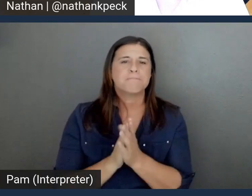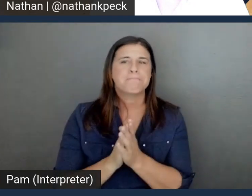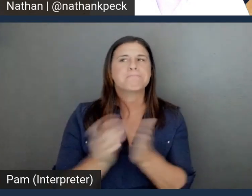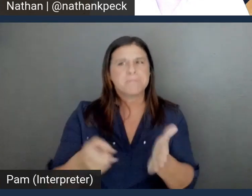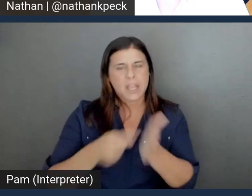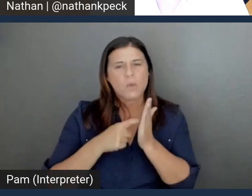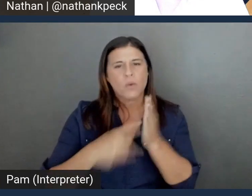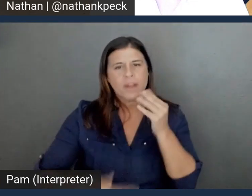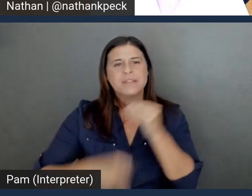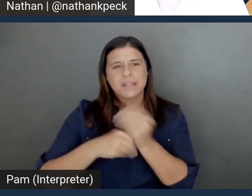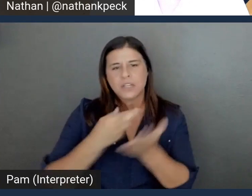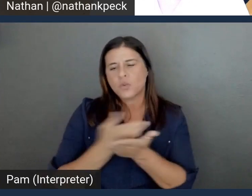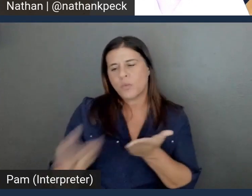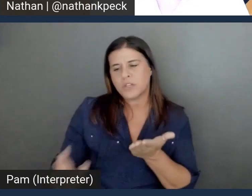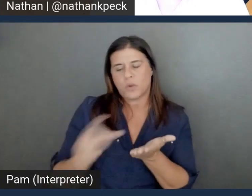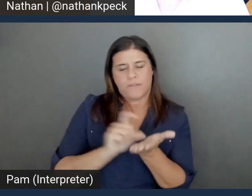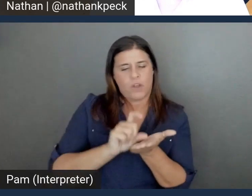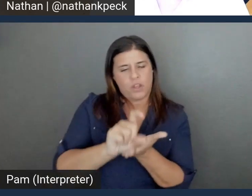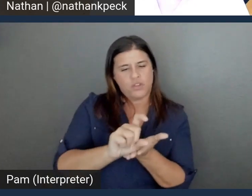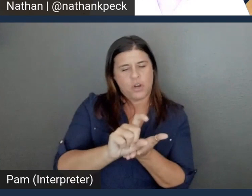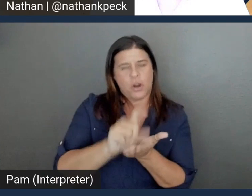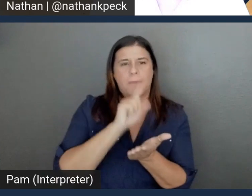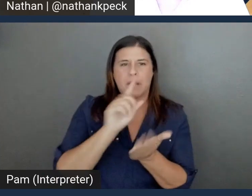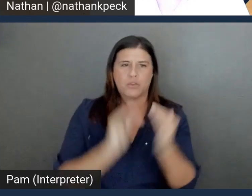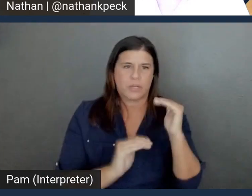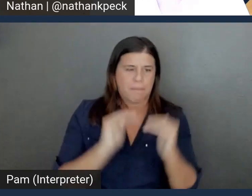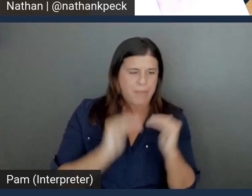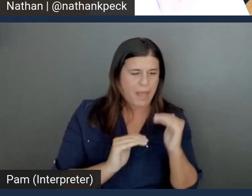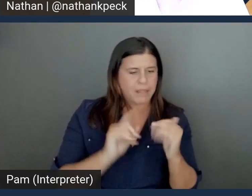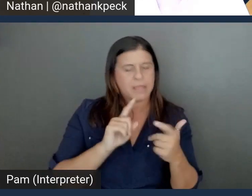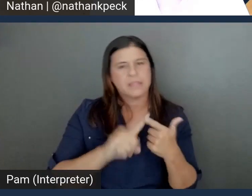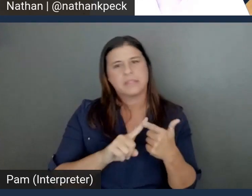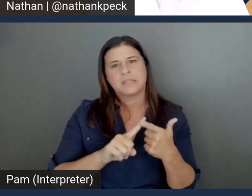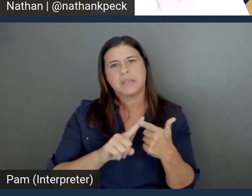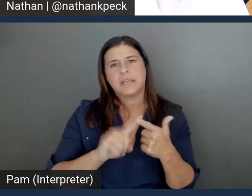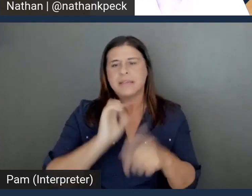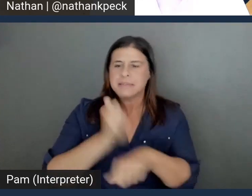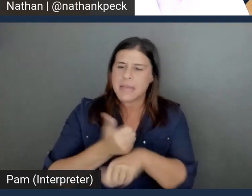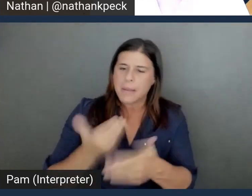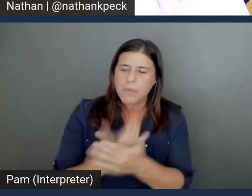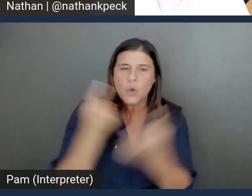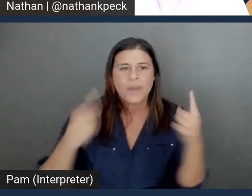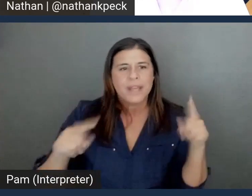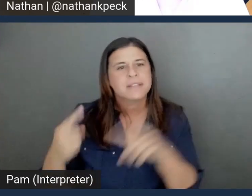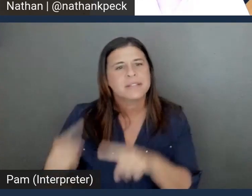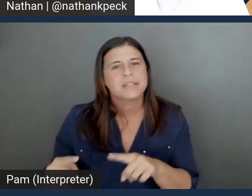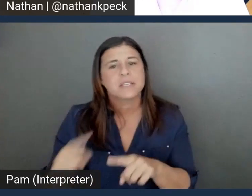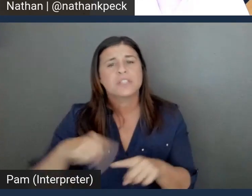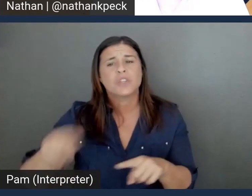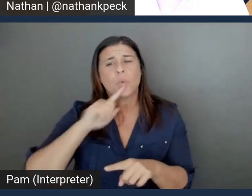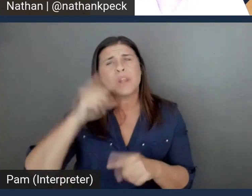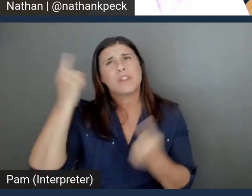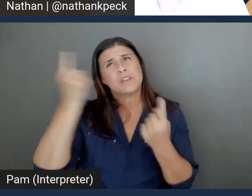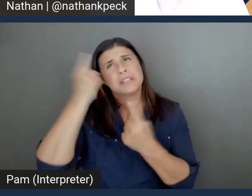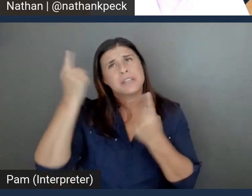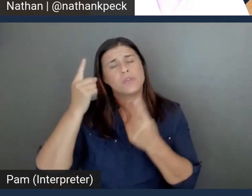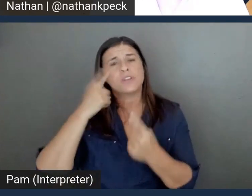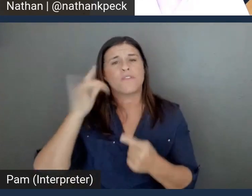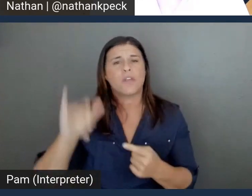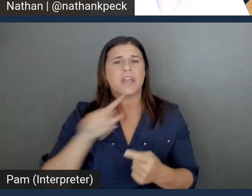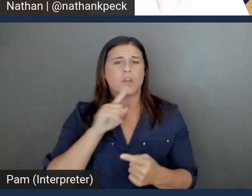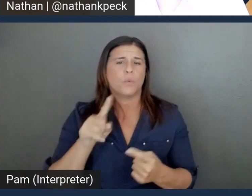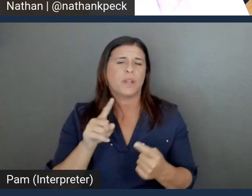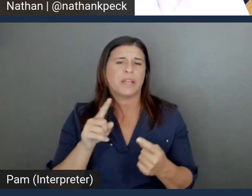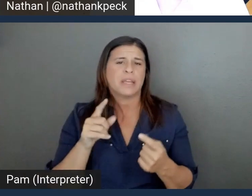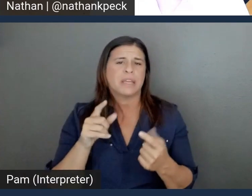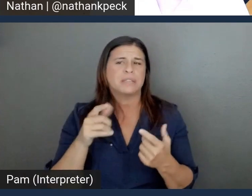additional resources on a shard to get rebalanced, and it needs time to create new instances. So there is a considerations there to kind of